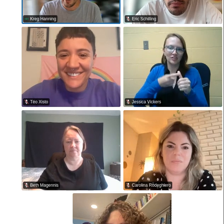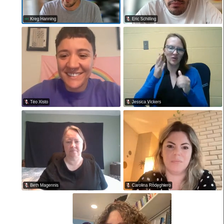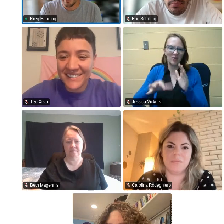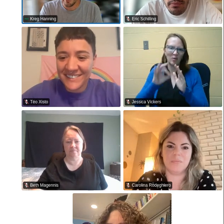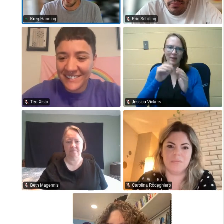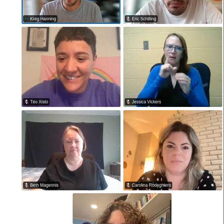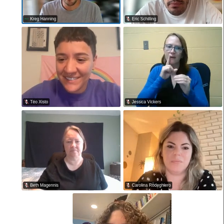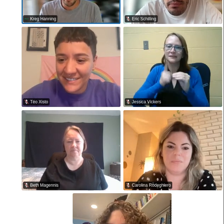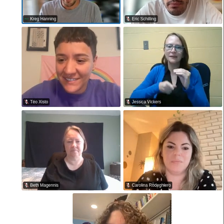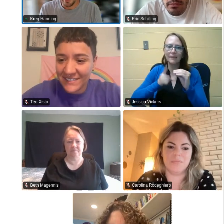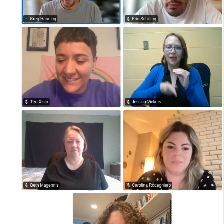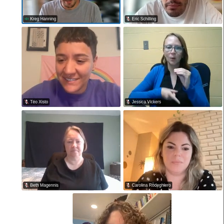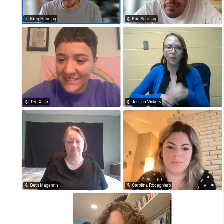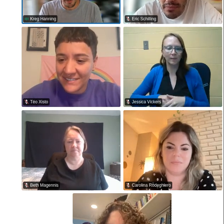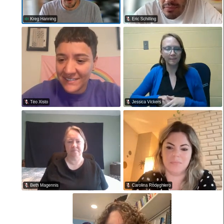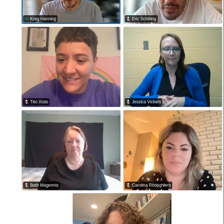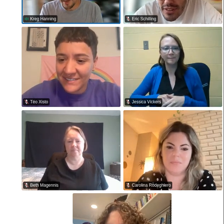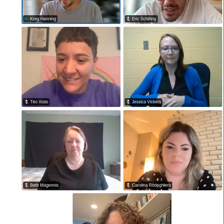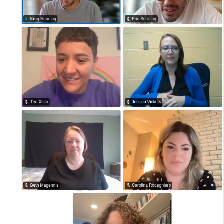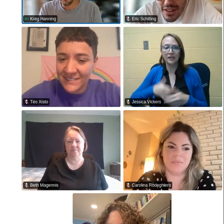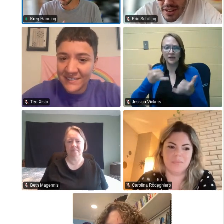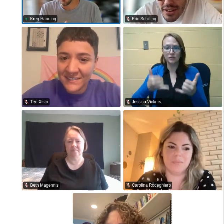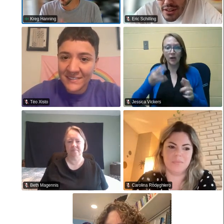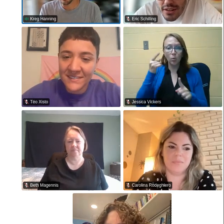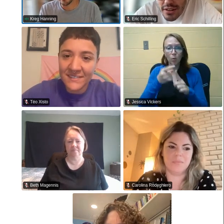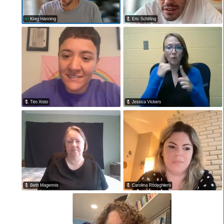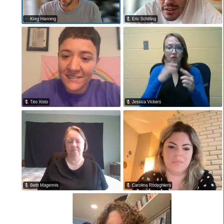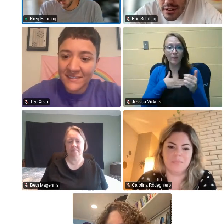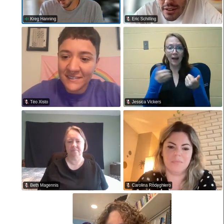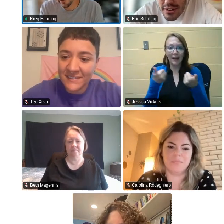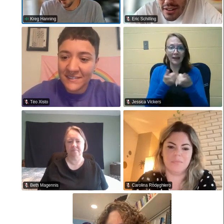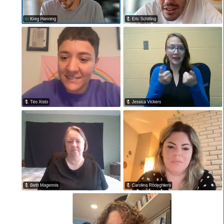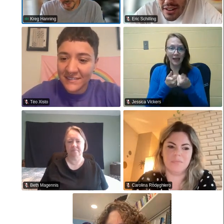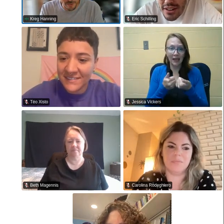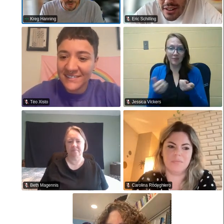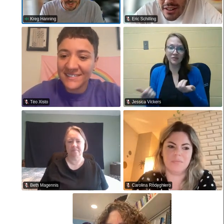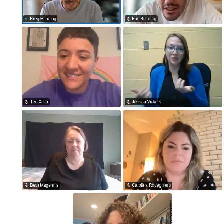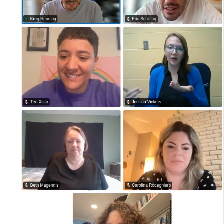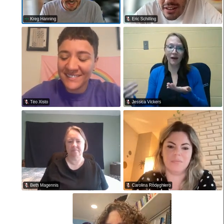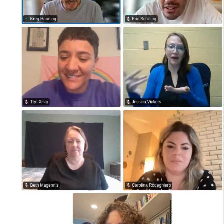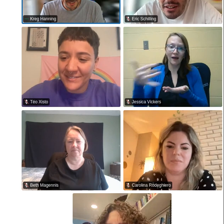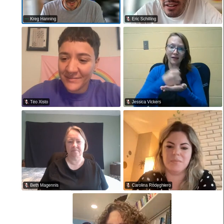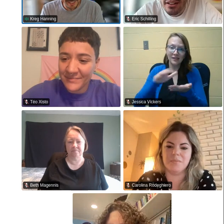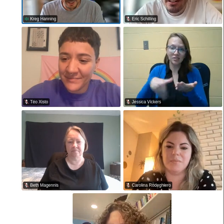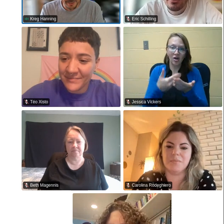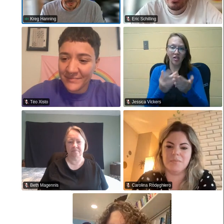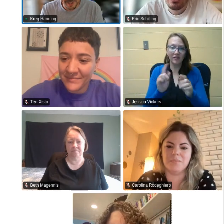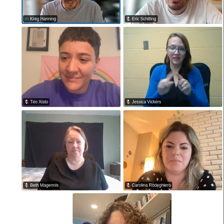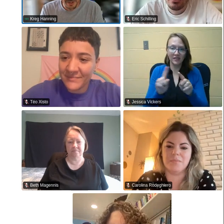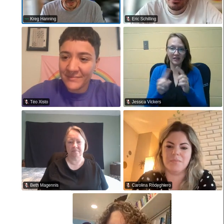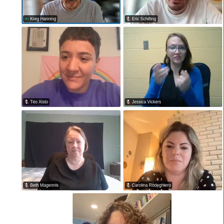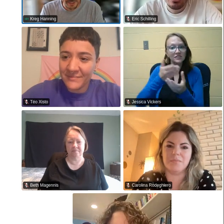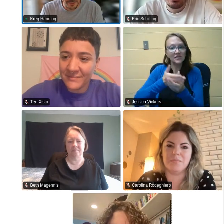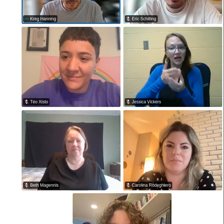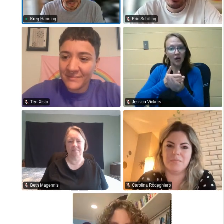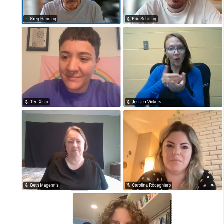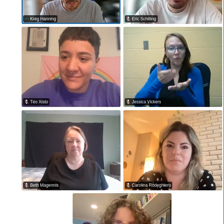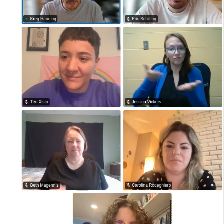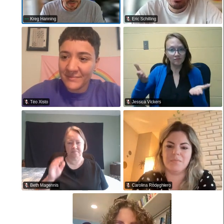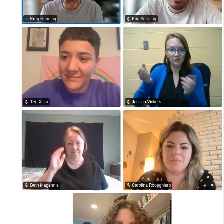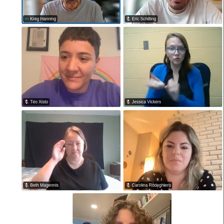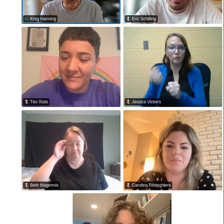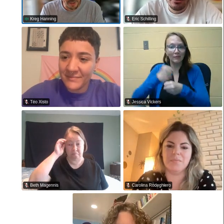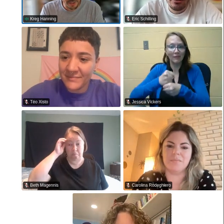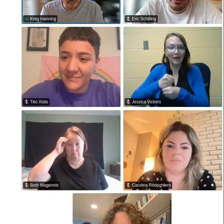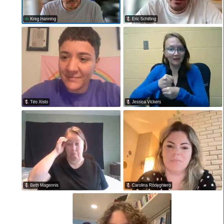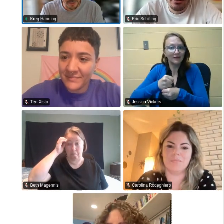a tomato. And now the goal of my game is to go and collect the taco ingredients, of course. So let's see. So we need to code this to do something.